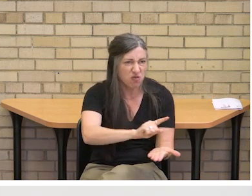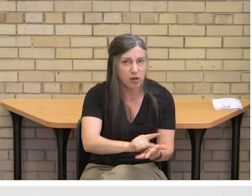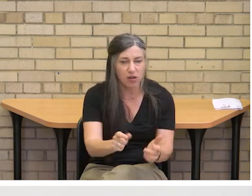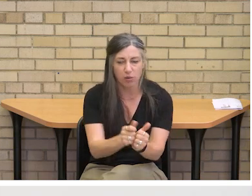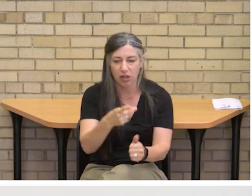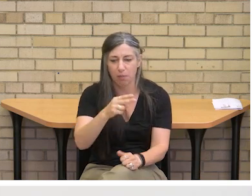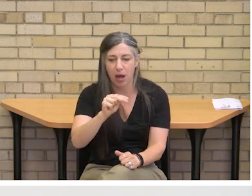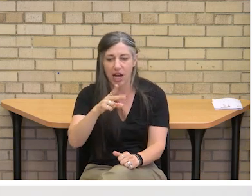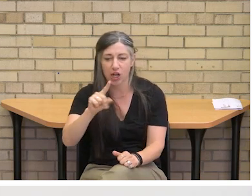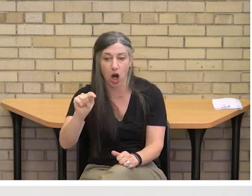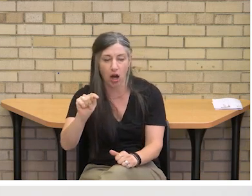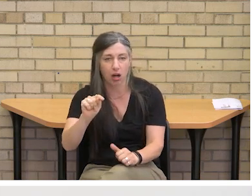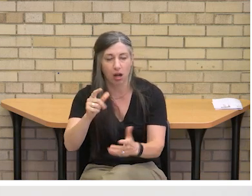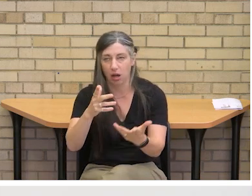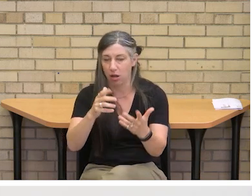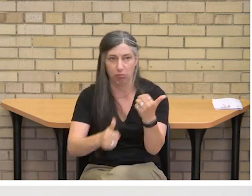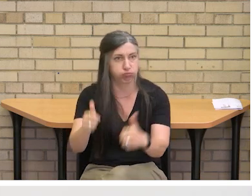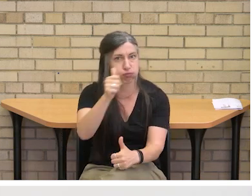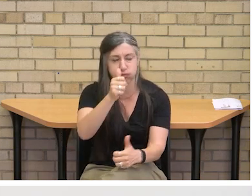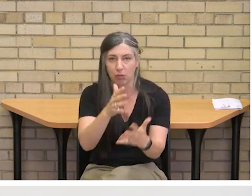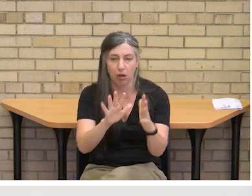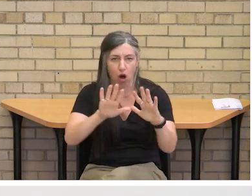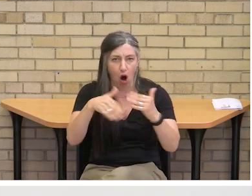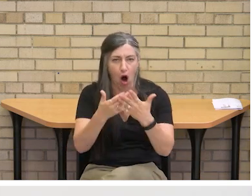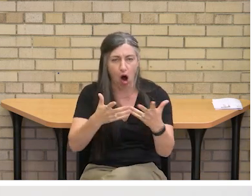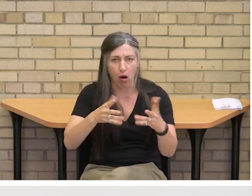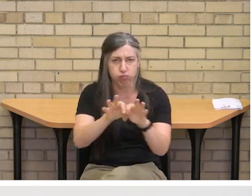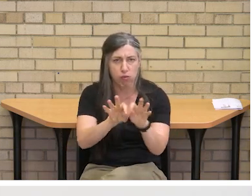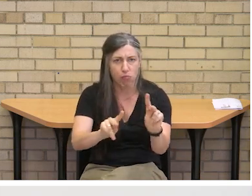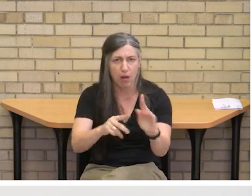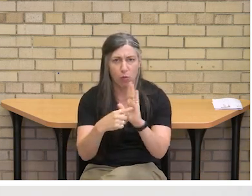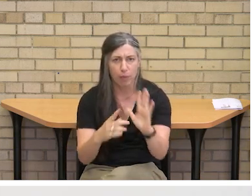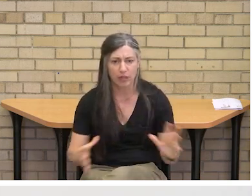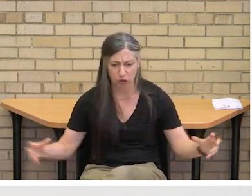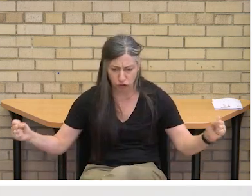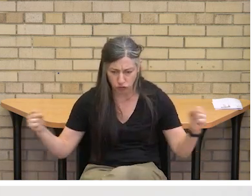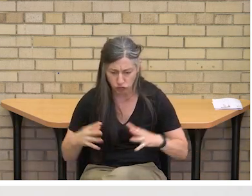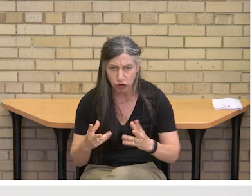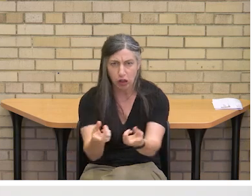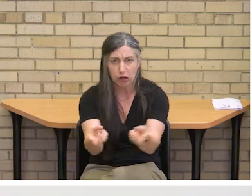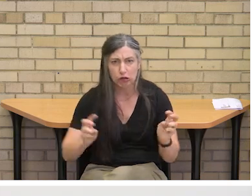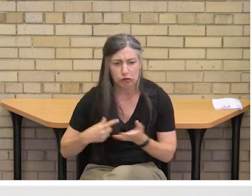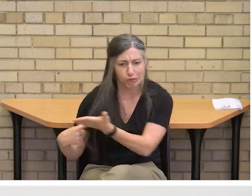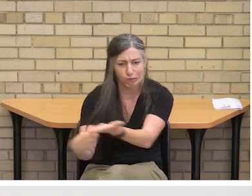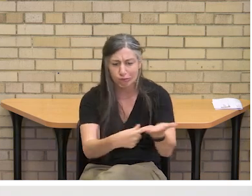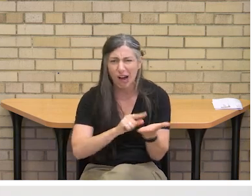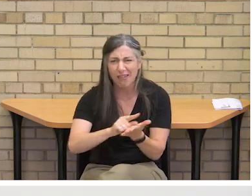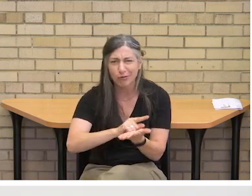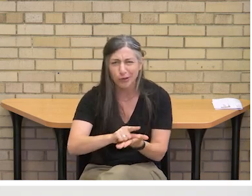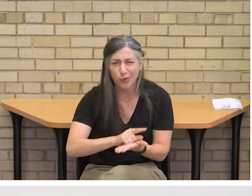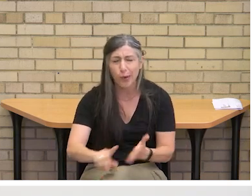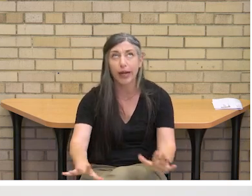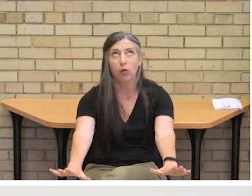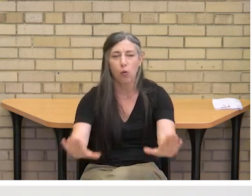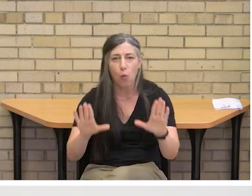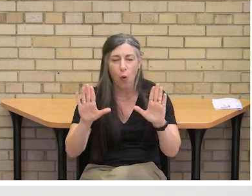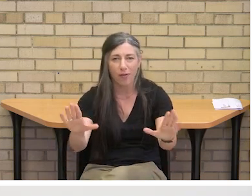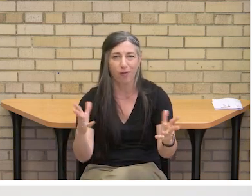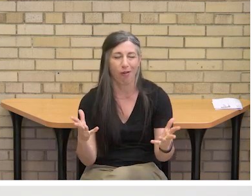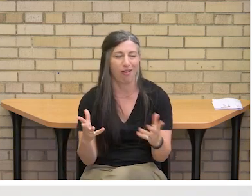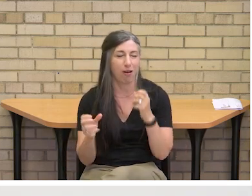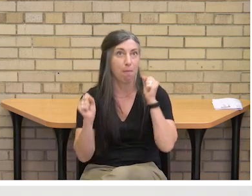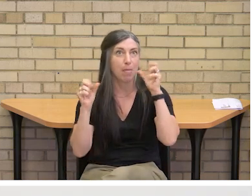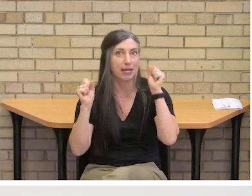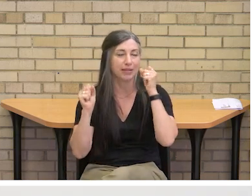PennDOT on the call, including the district executive and, a bunch of people from the city and the entire design team, which was wonderful.